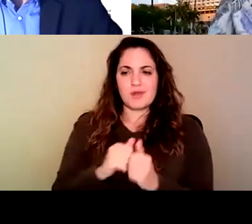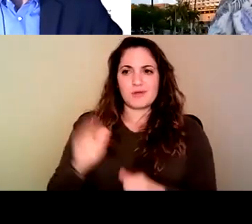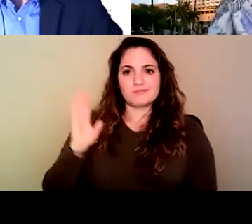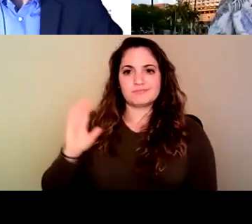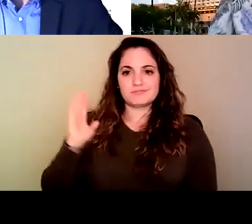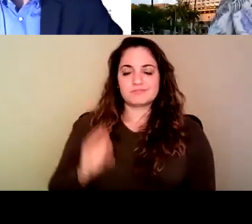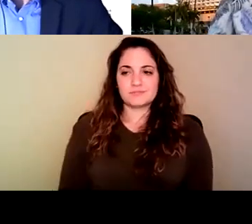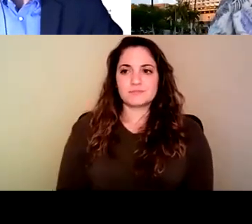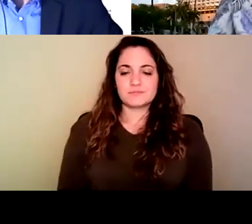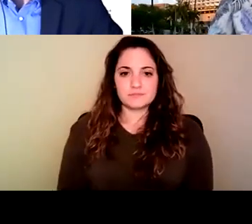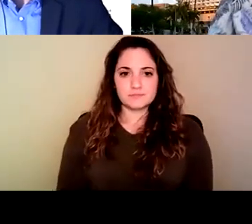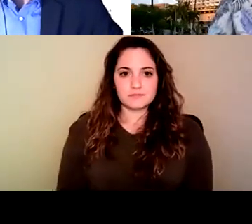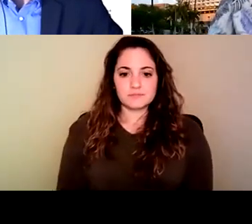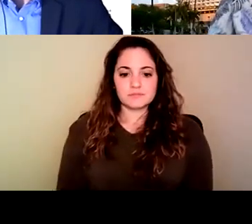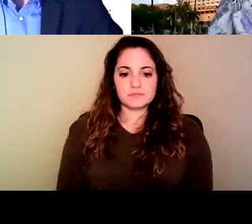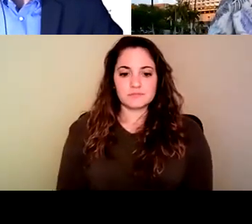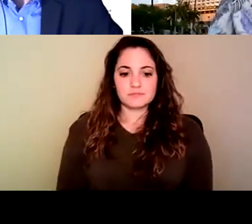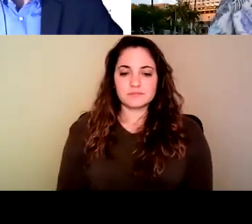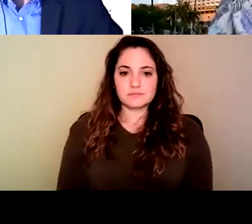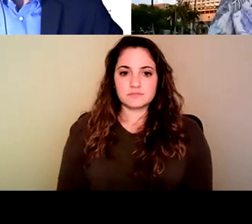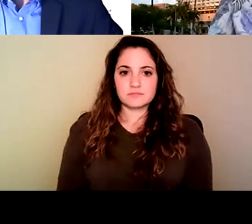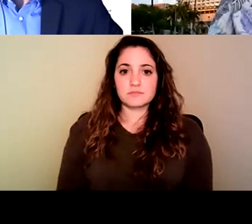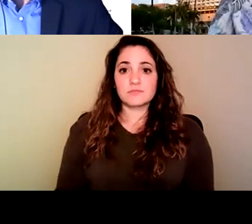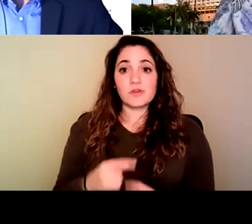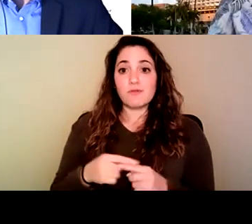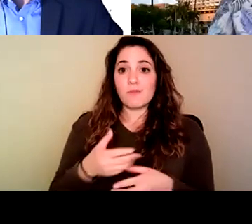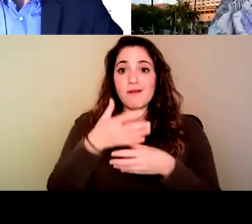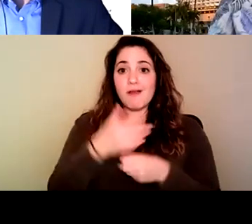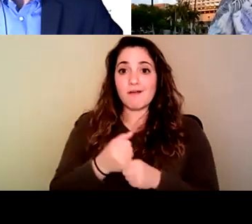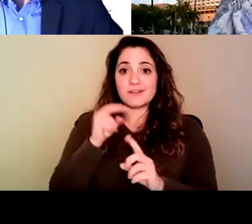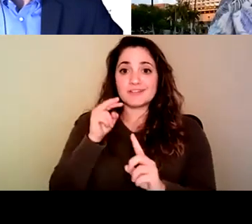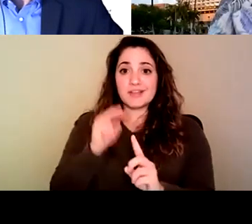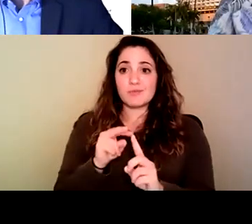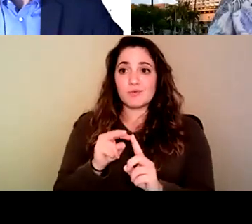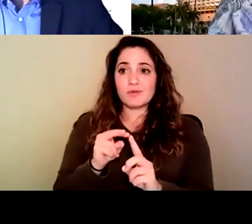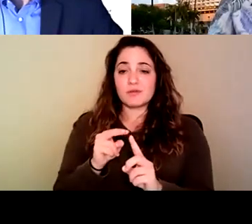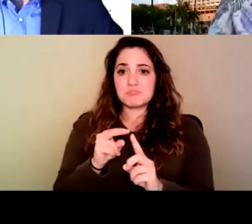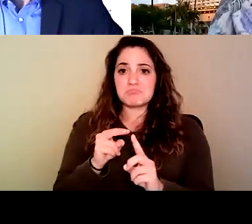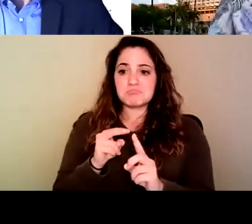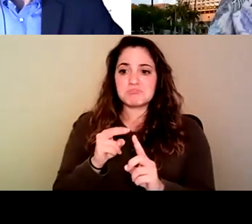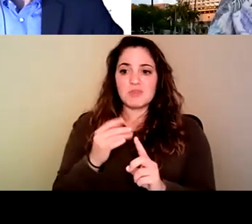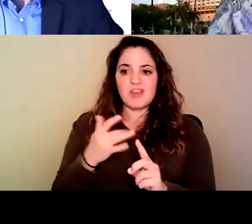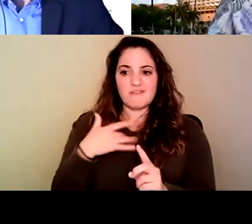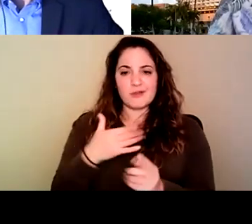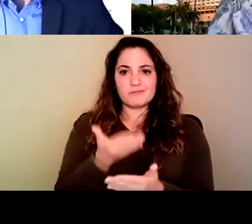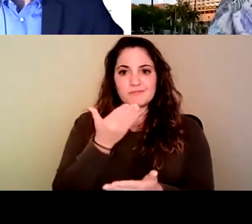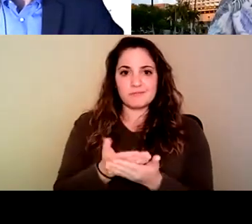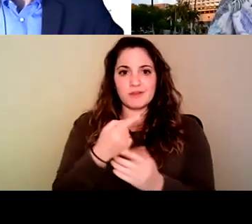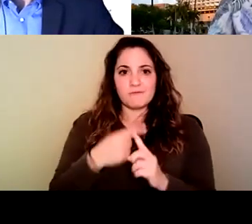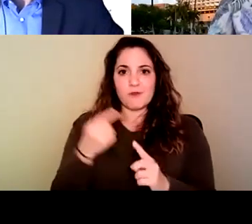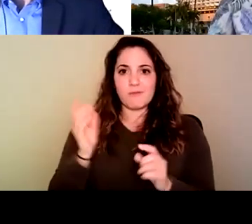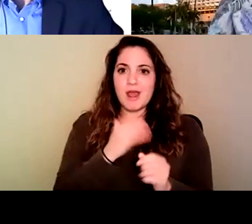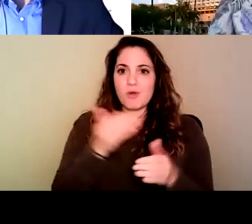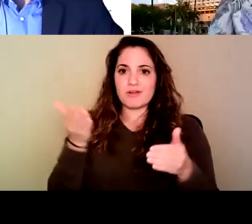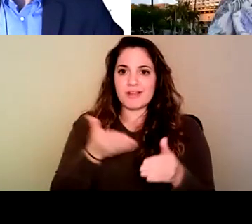I think from a confidence standpoint, I think it's being shown by the guests who are coming